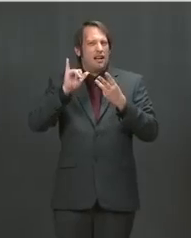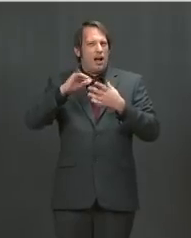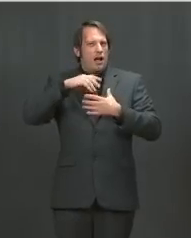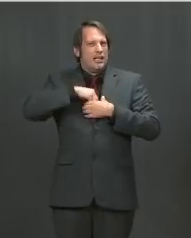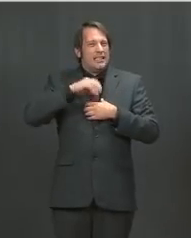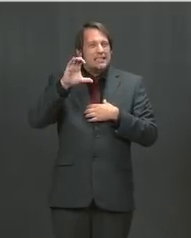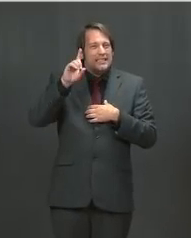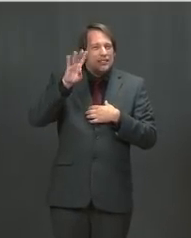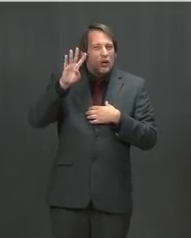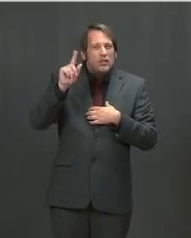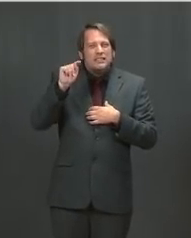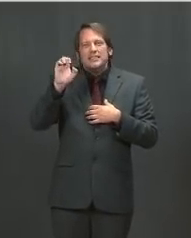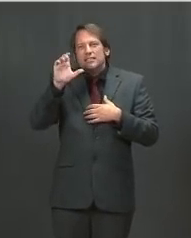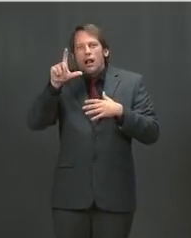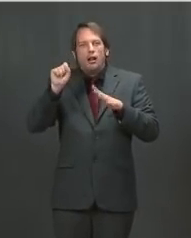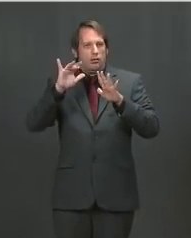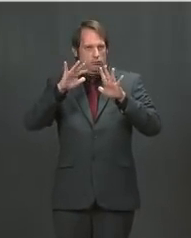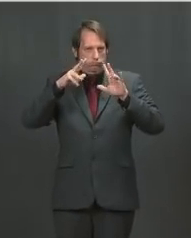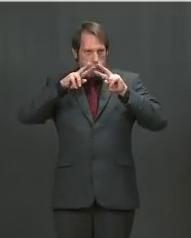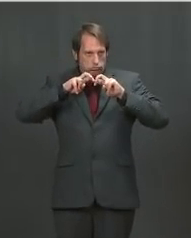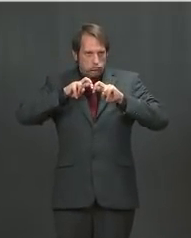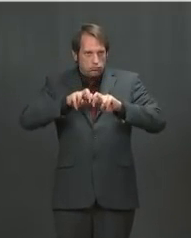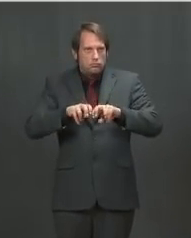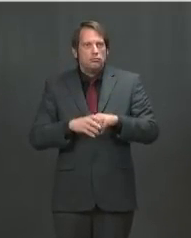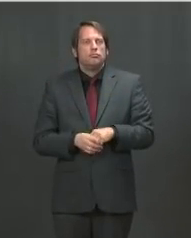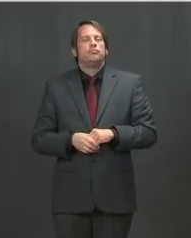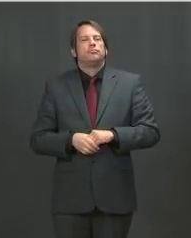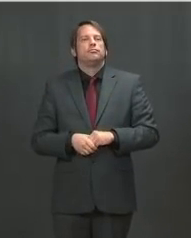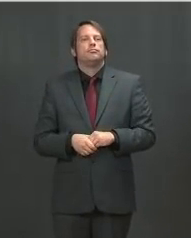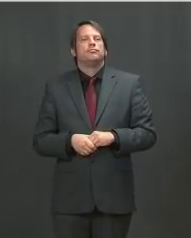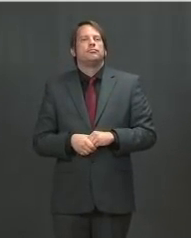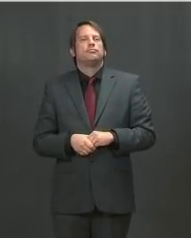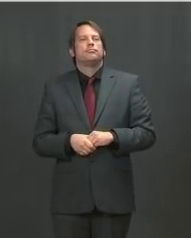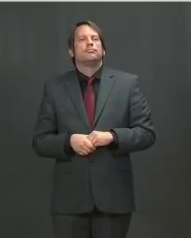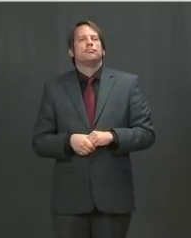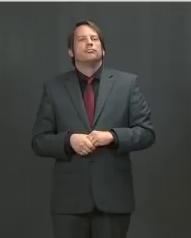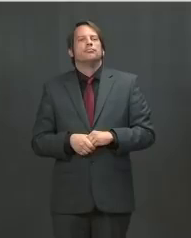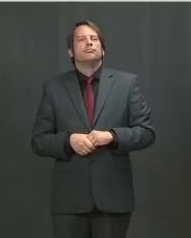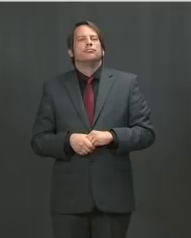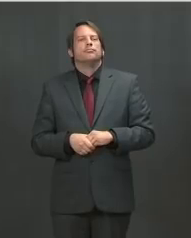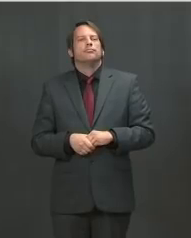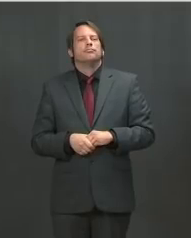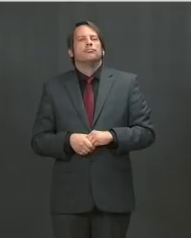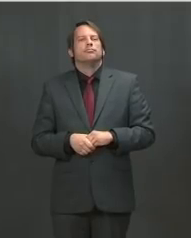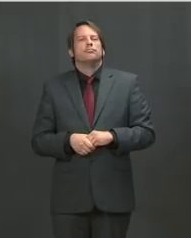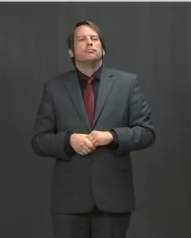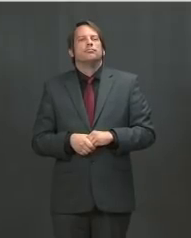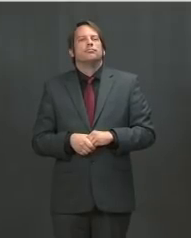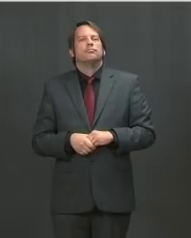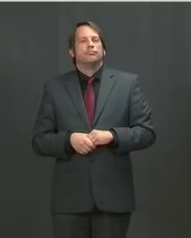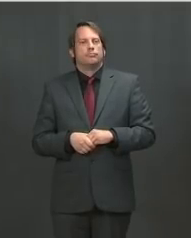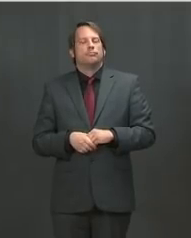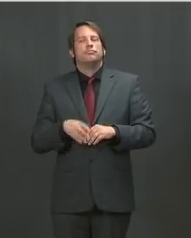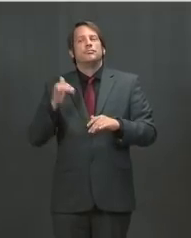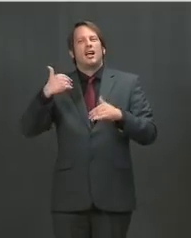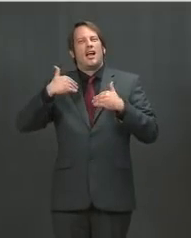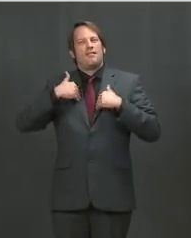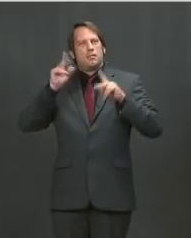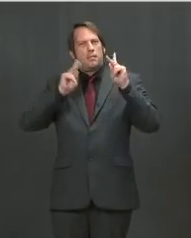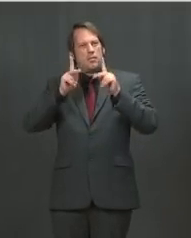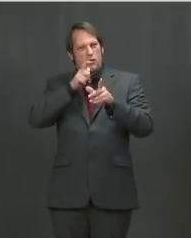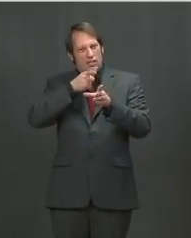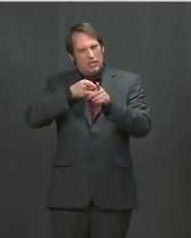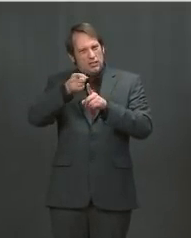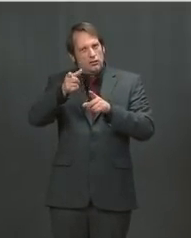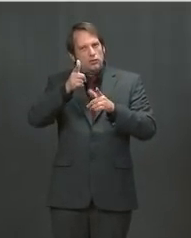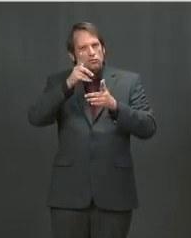95% of the subjects in this study, which was done by a group of immunologists, including Shane Crotty